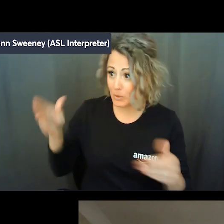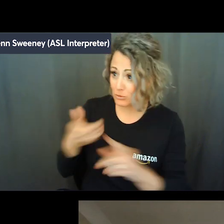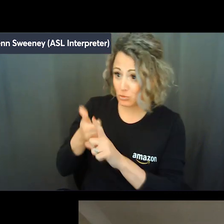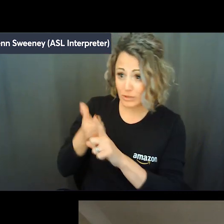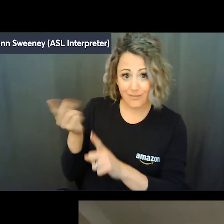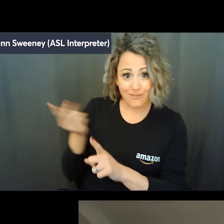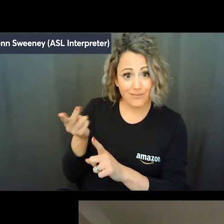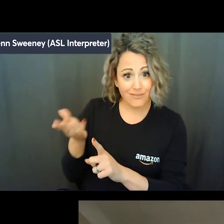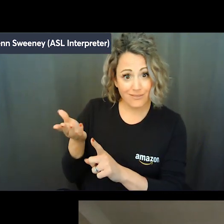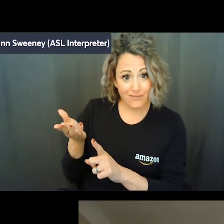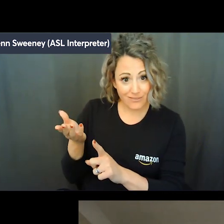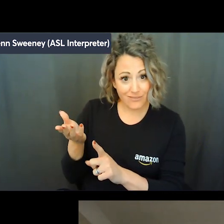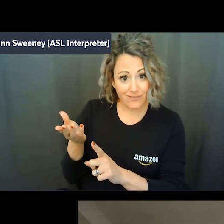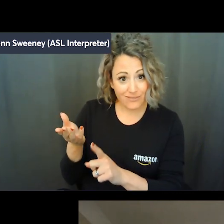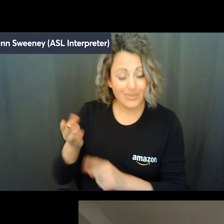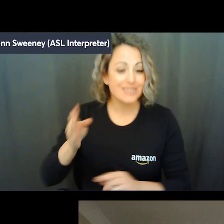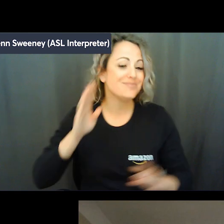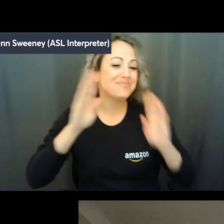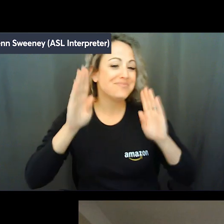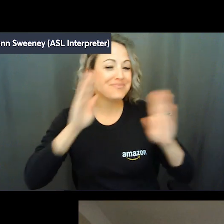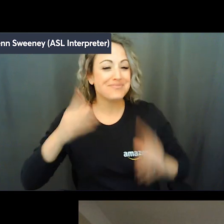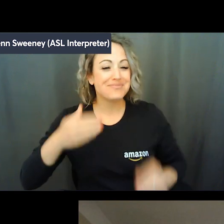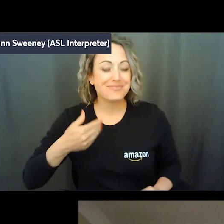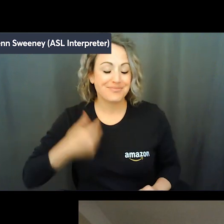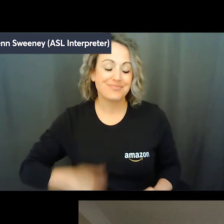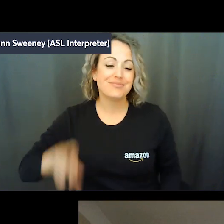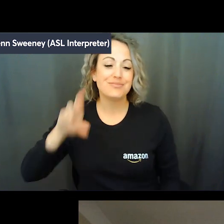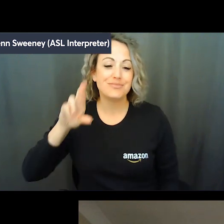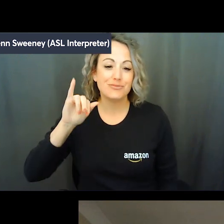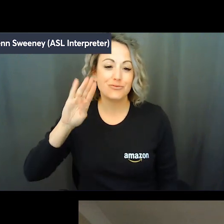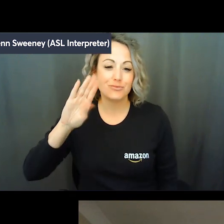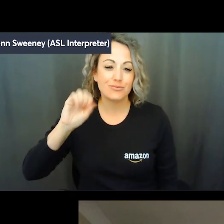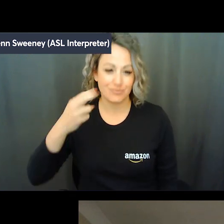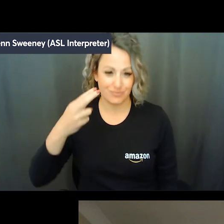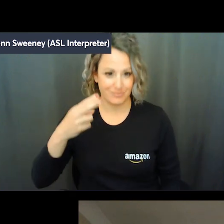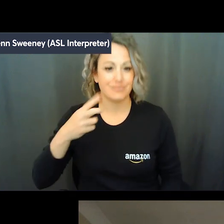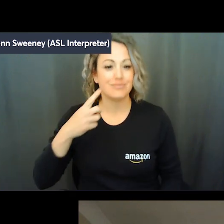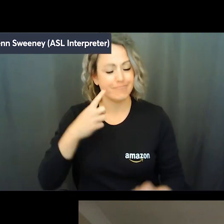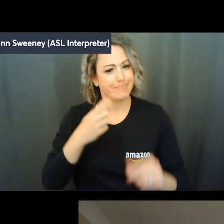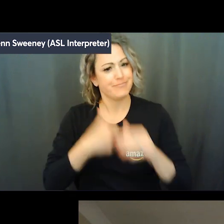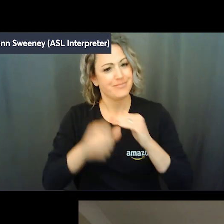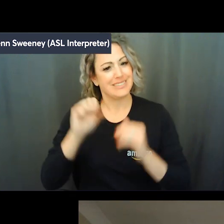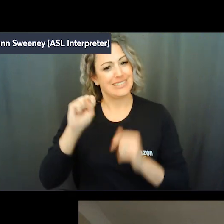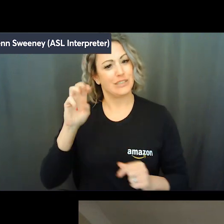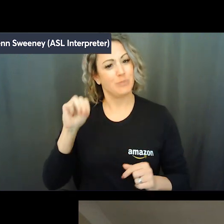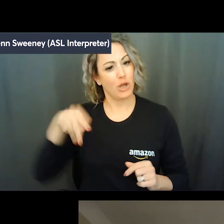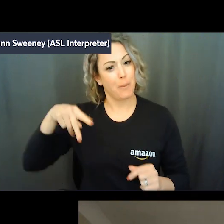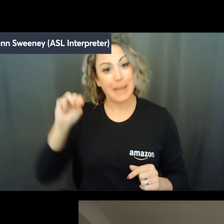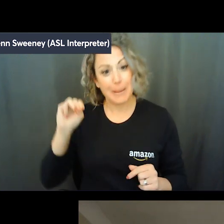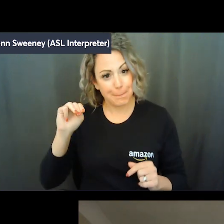yourselves. Hey everyone, my name is Rishabh. I'm part of the SageMaker Inference PM team.